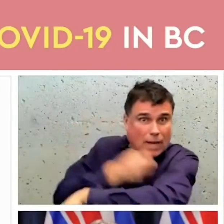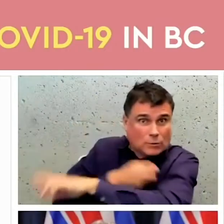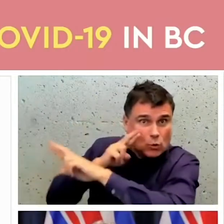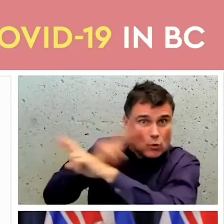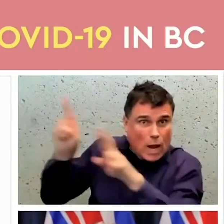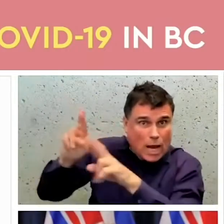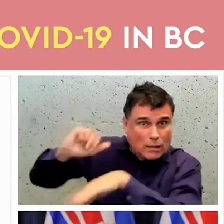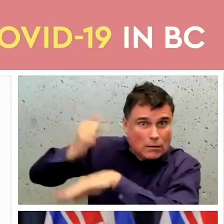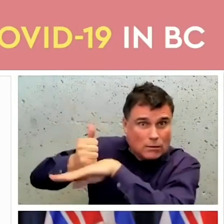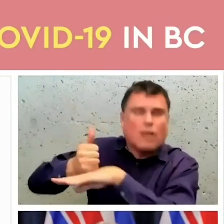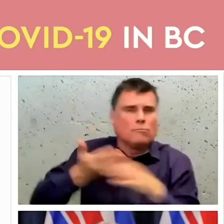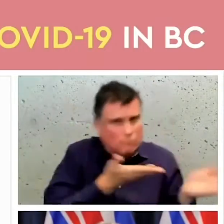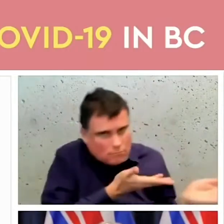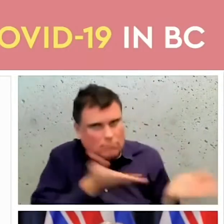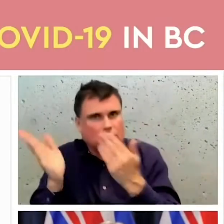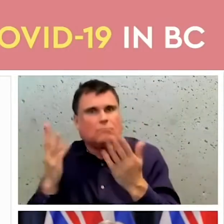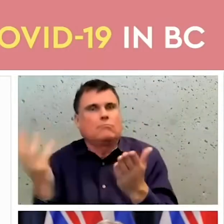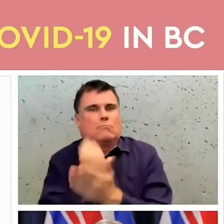our province.